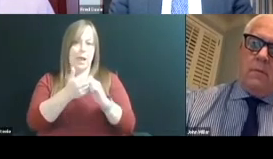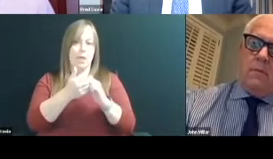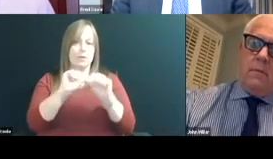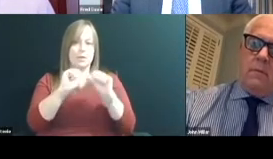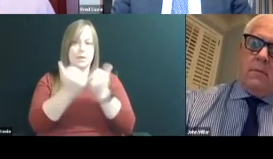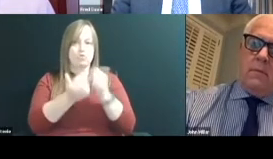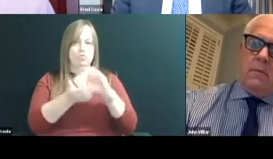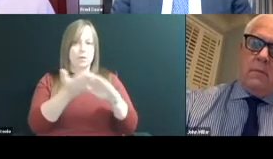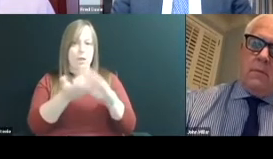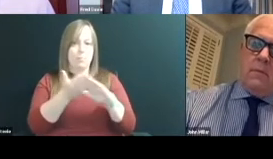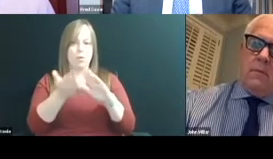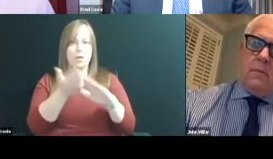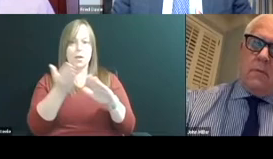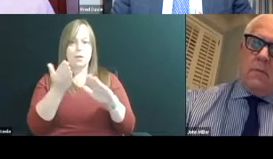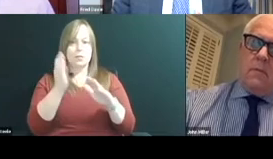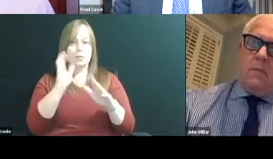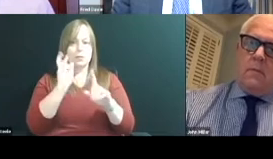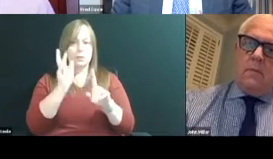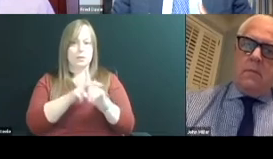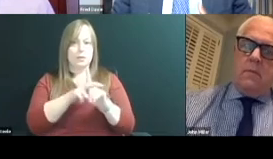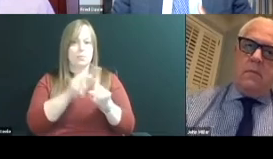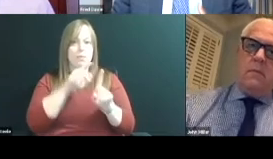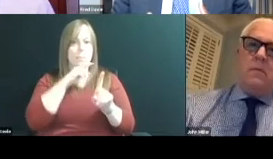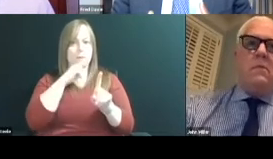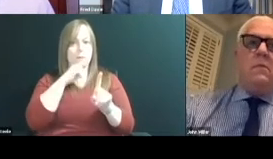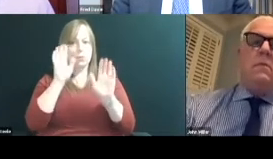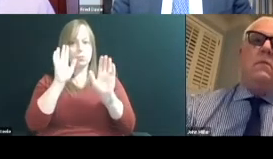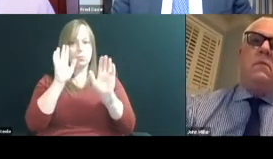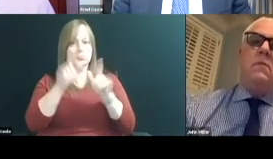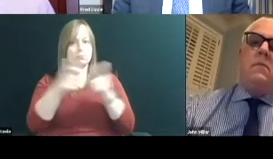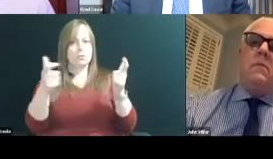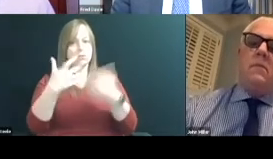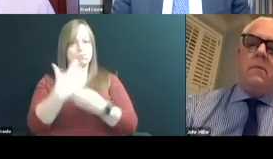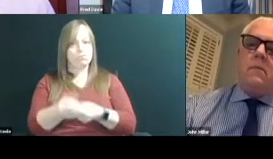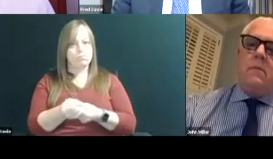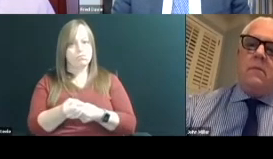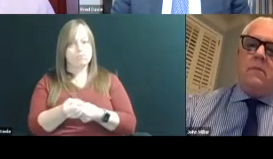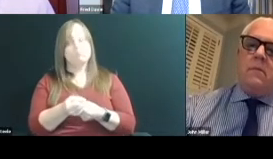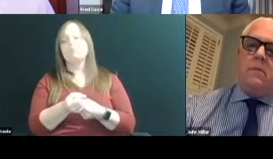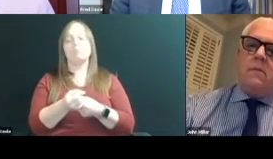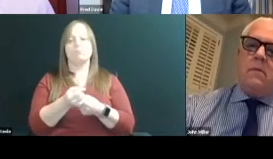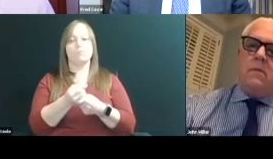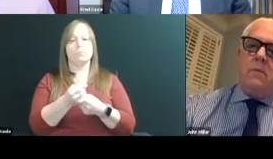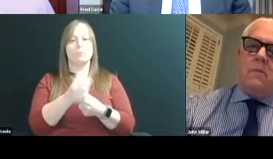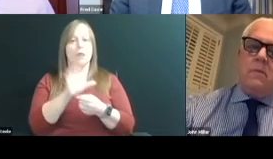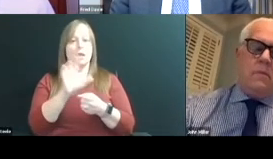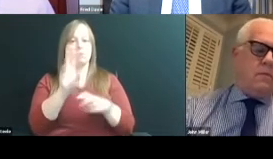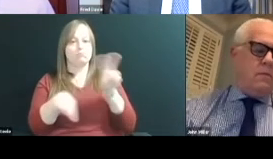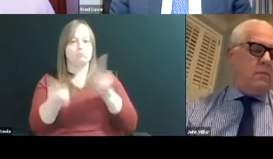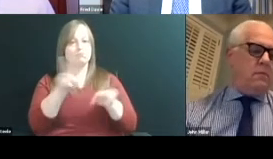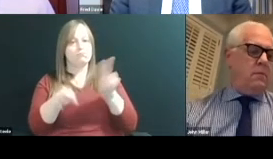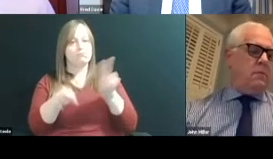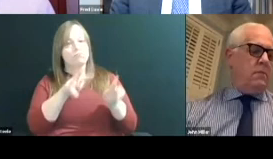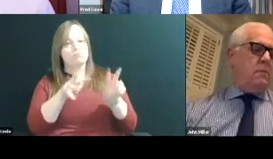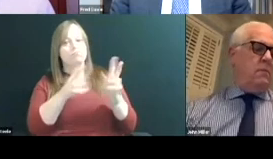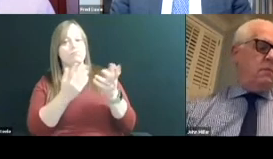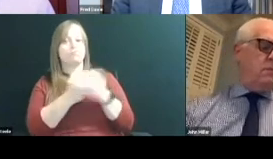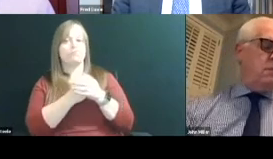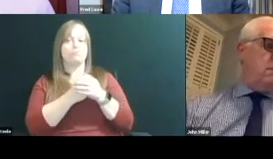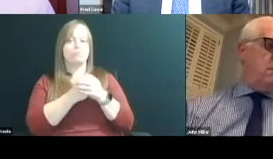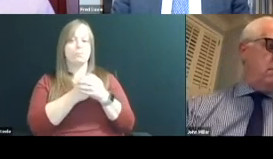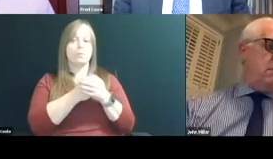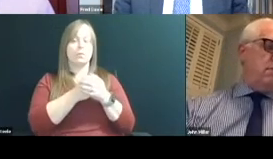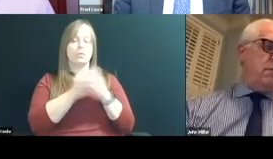agency operates. It gives the public greater confidence in civilian oversight, and it allows